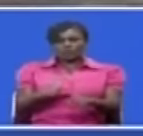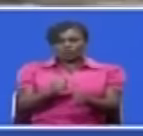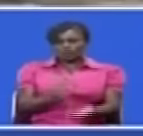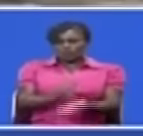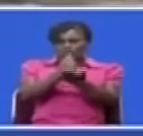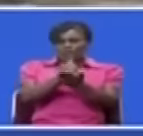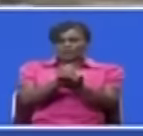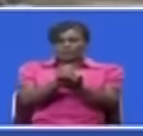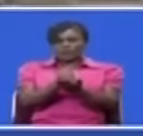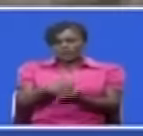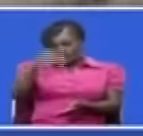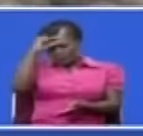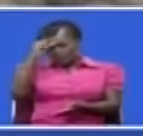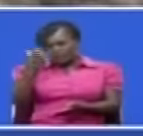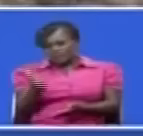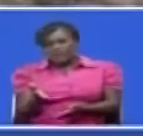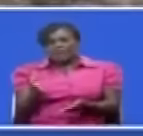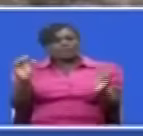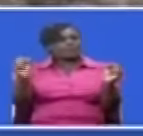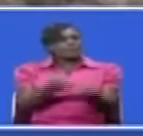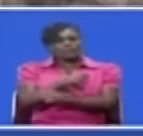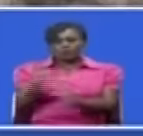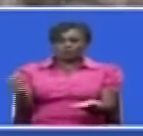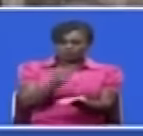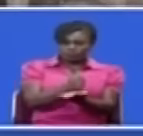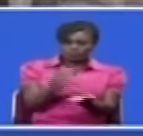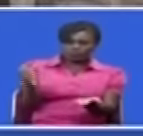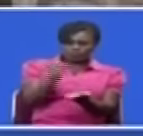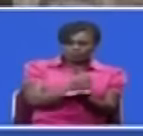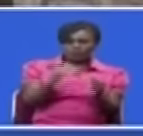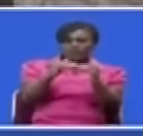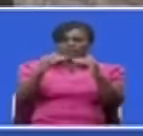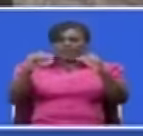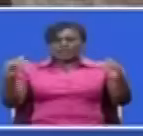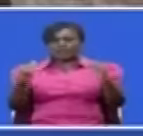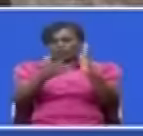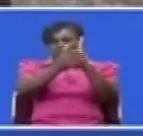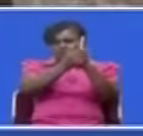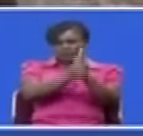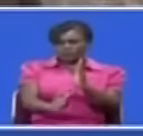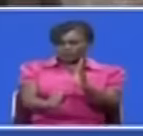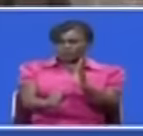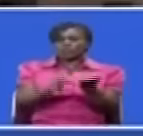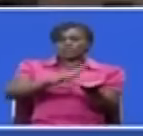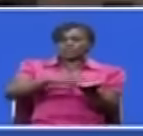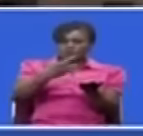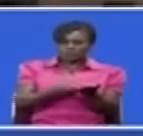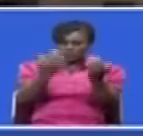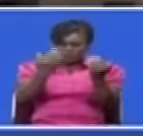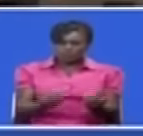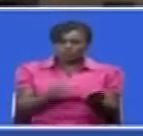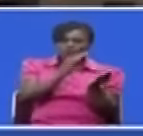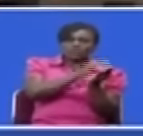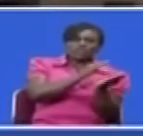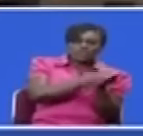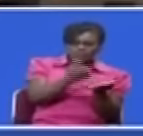current governments existing are not even able to recruit. Mm-hmm. The levels of skill and resources required to maintain peace